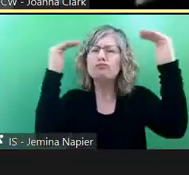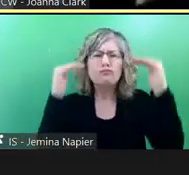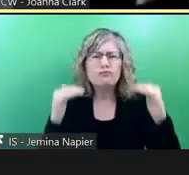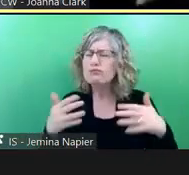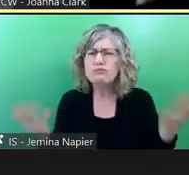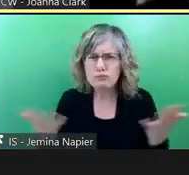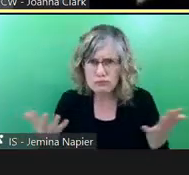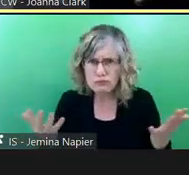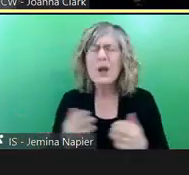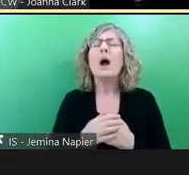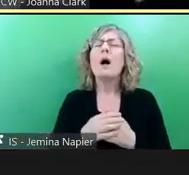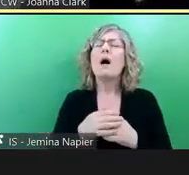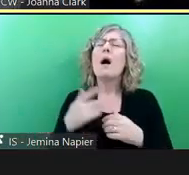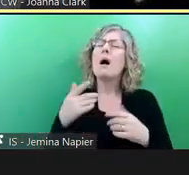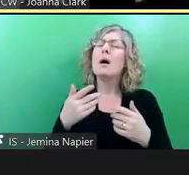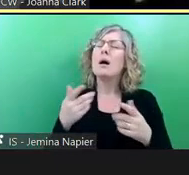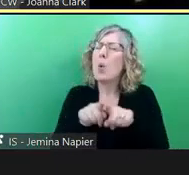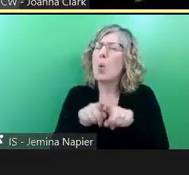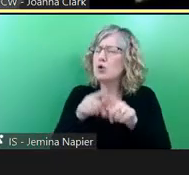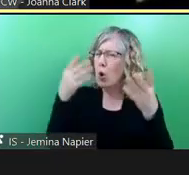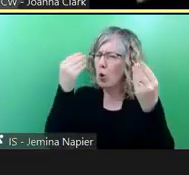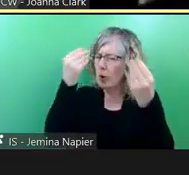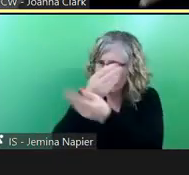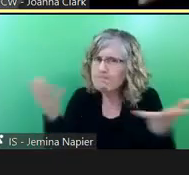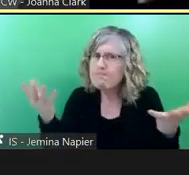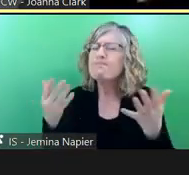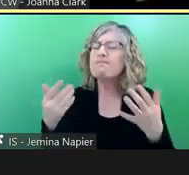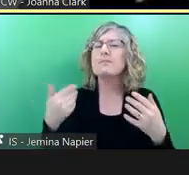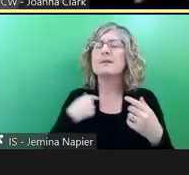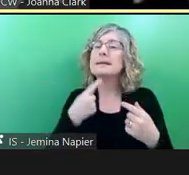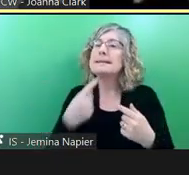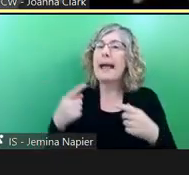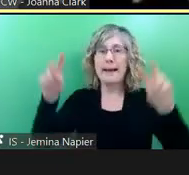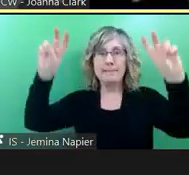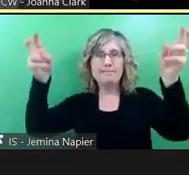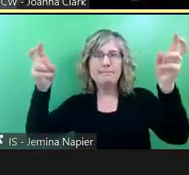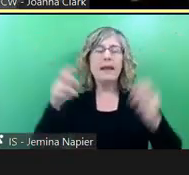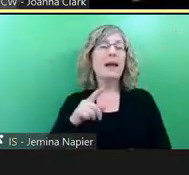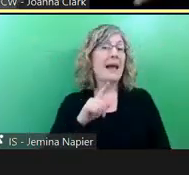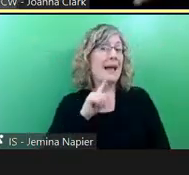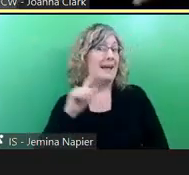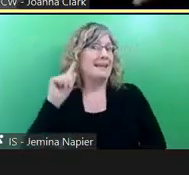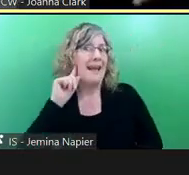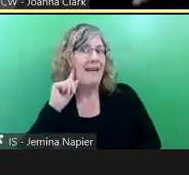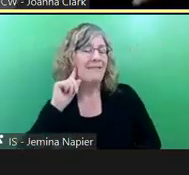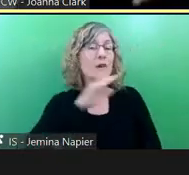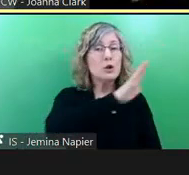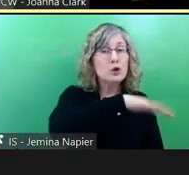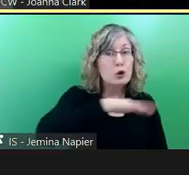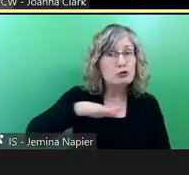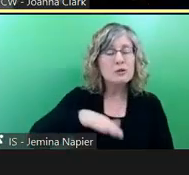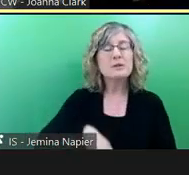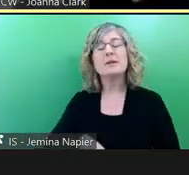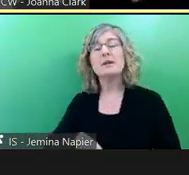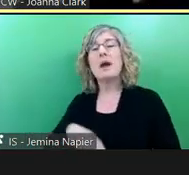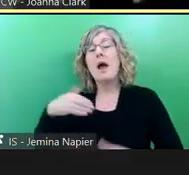these discussions. You will hear us refer to deaf children and young people. You'll hear us refer to language